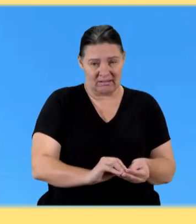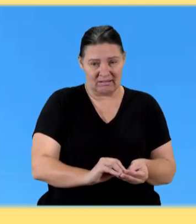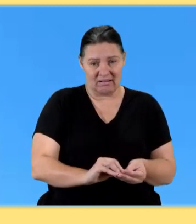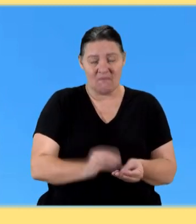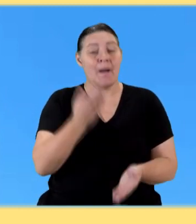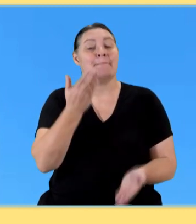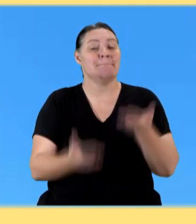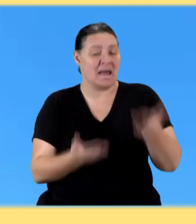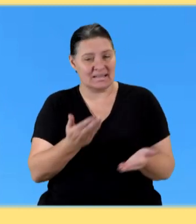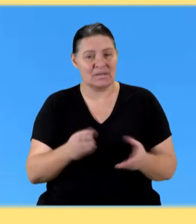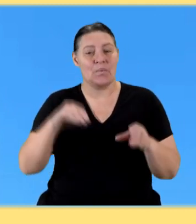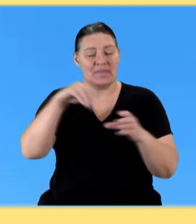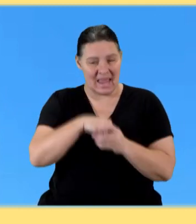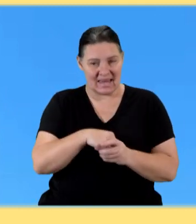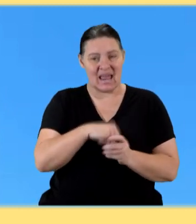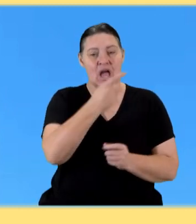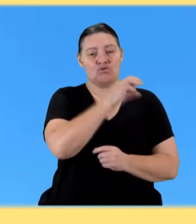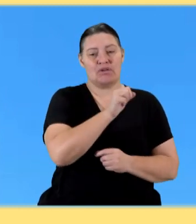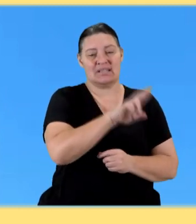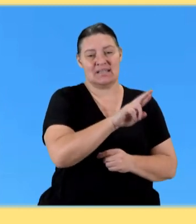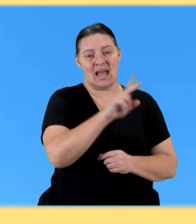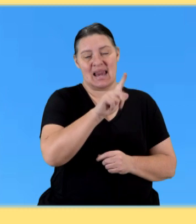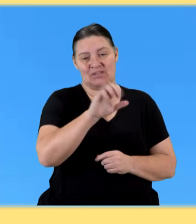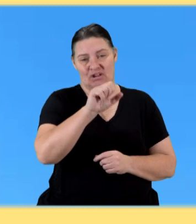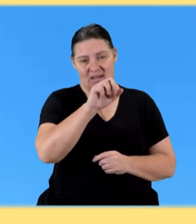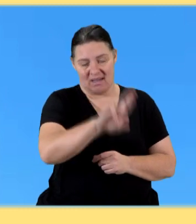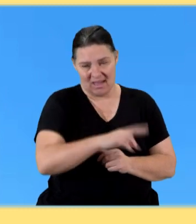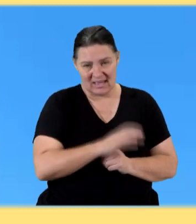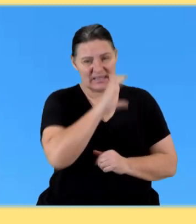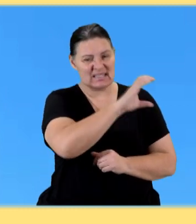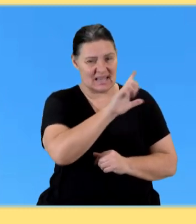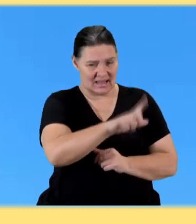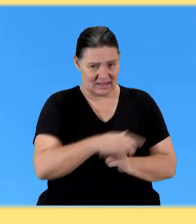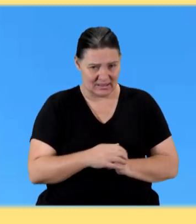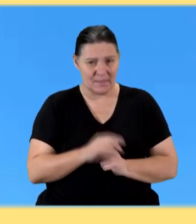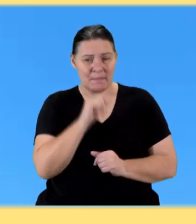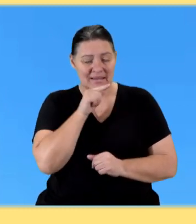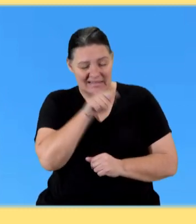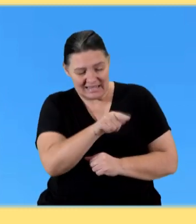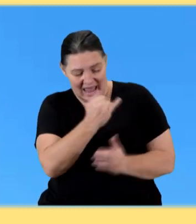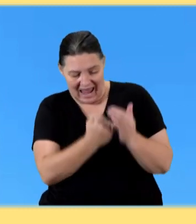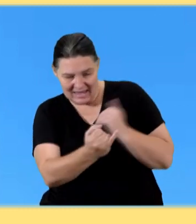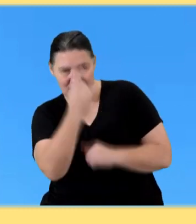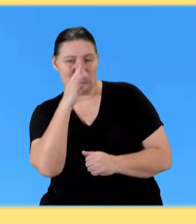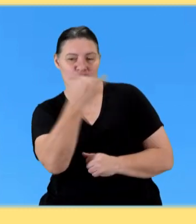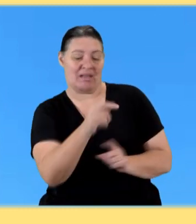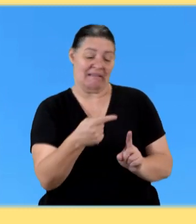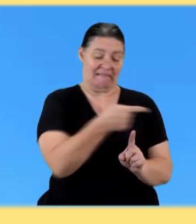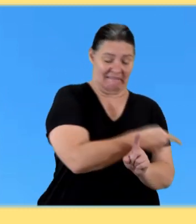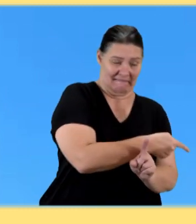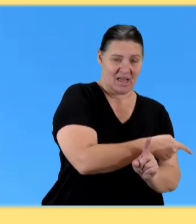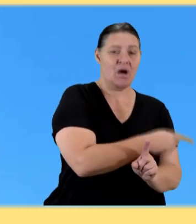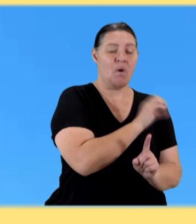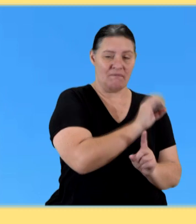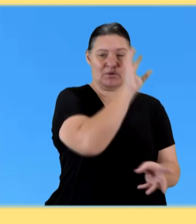totals of the balances in the creditors ledger. So the creditors control is an independent check on the